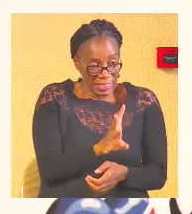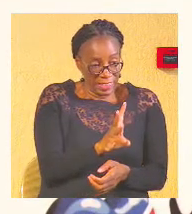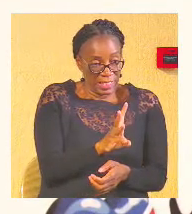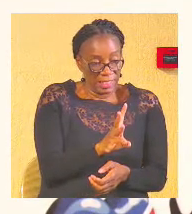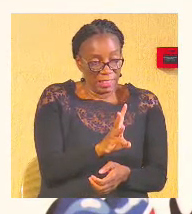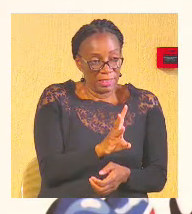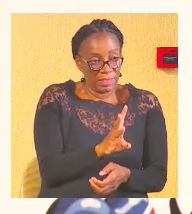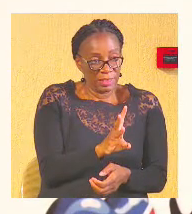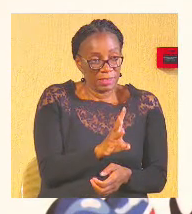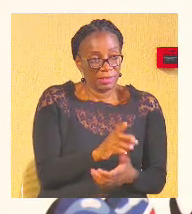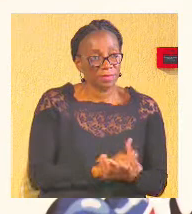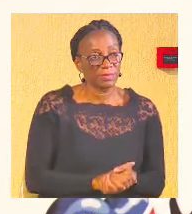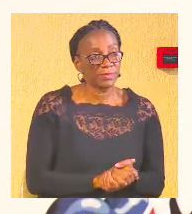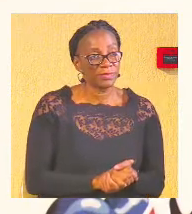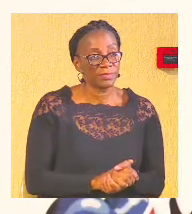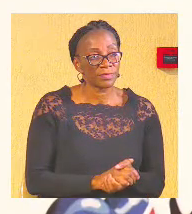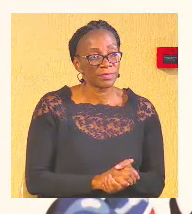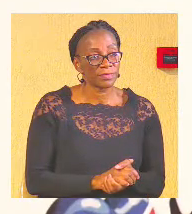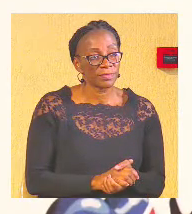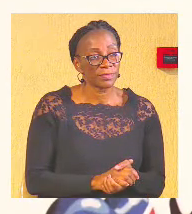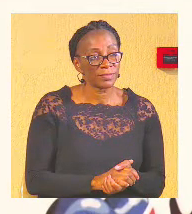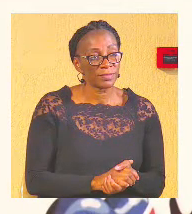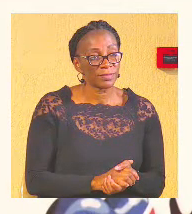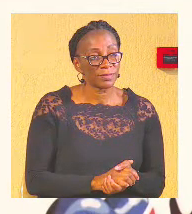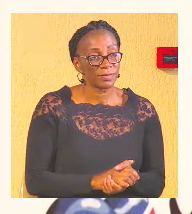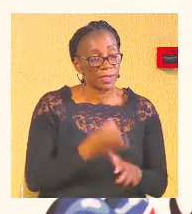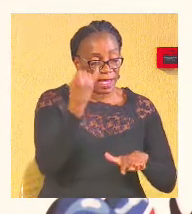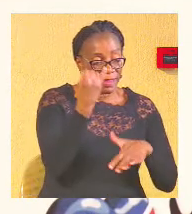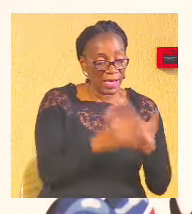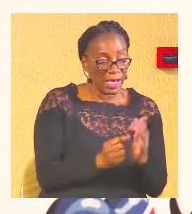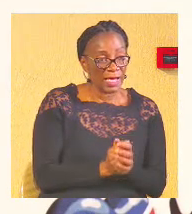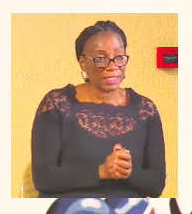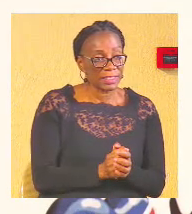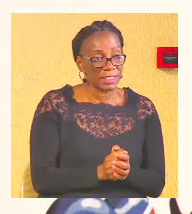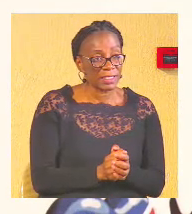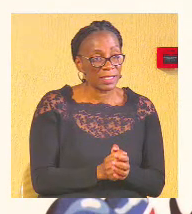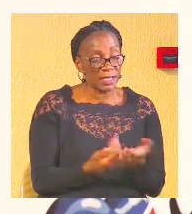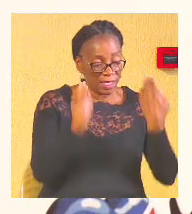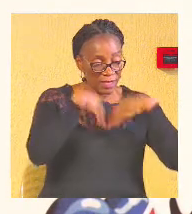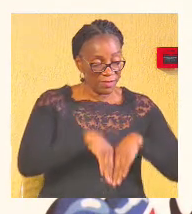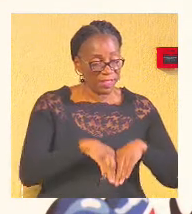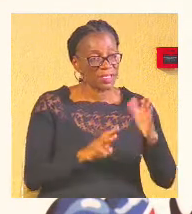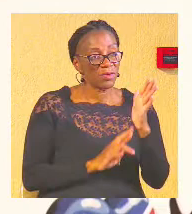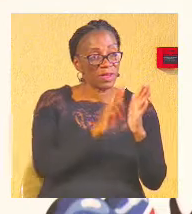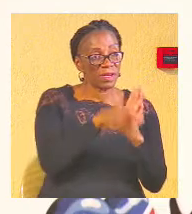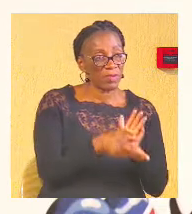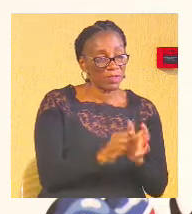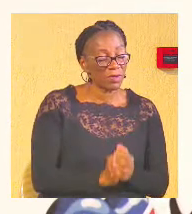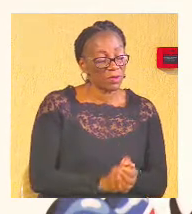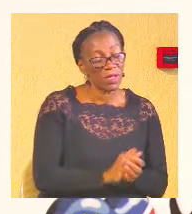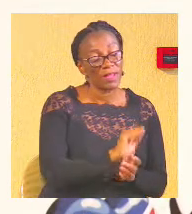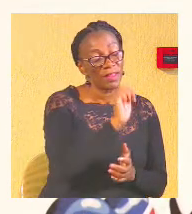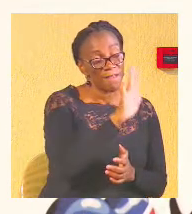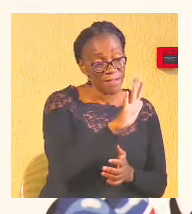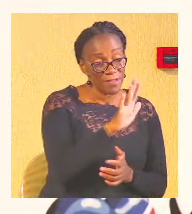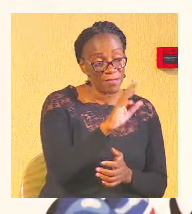And the last case was reported, I think, on the 5th of April, if I'm not wrong. And from the 5th of April,